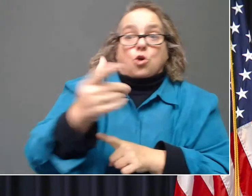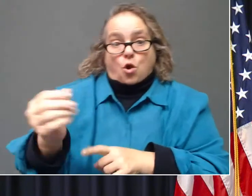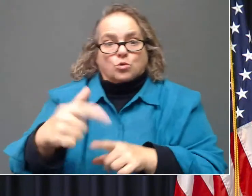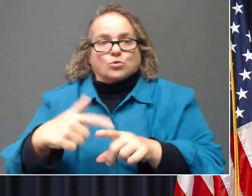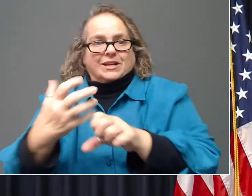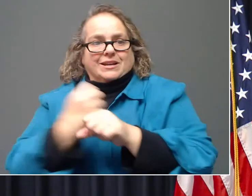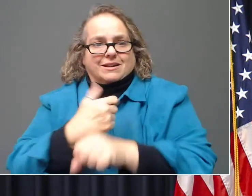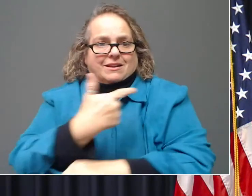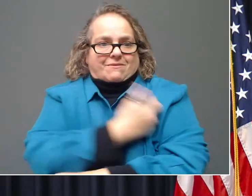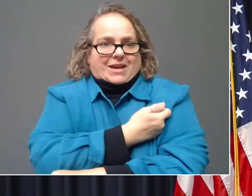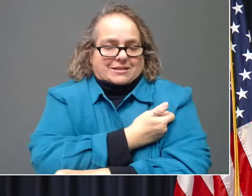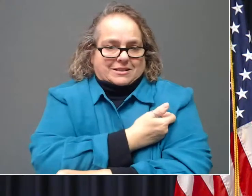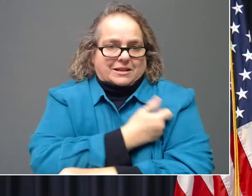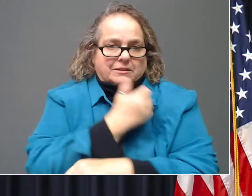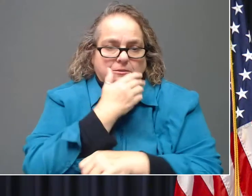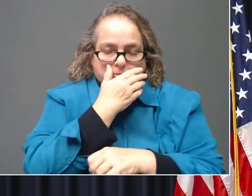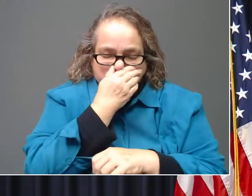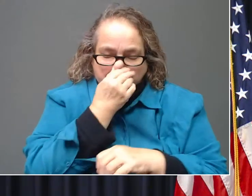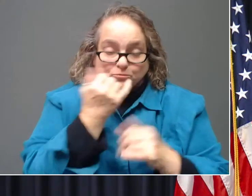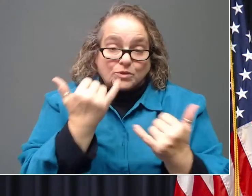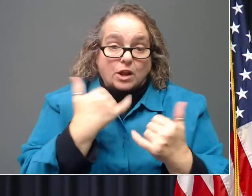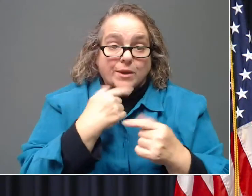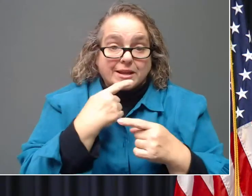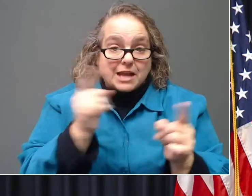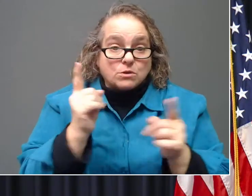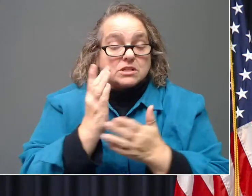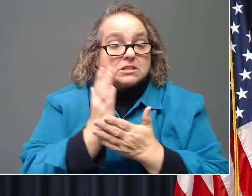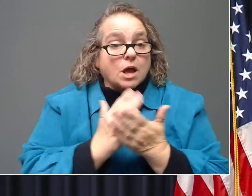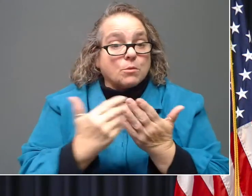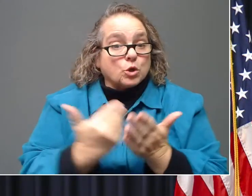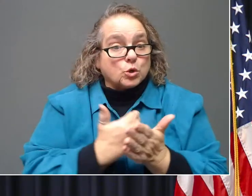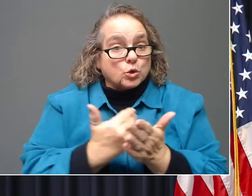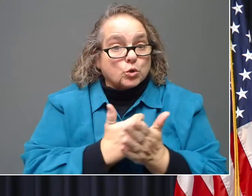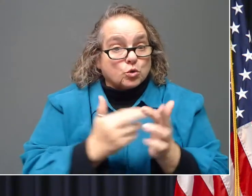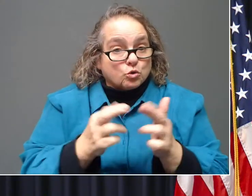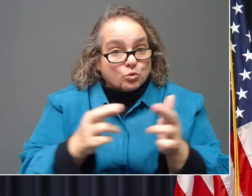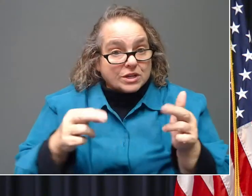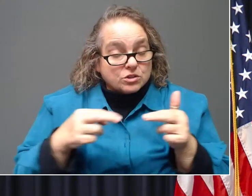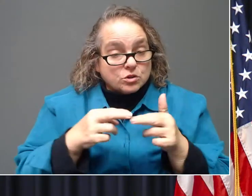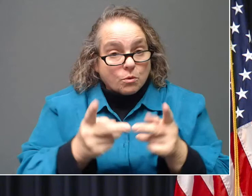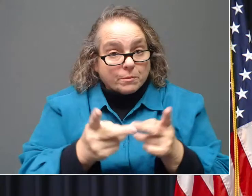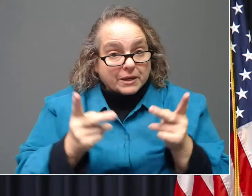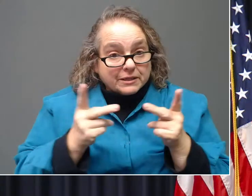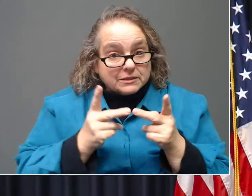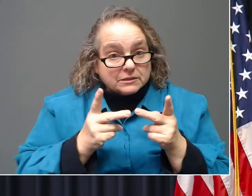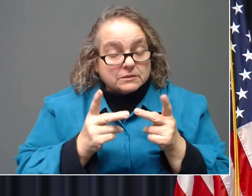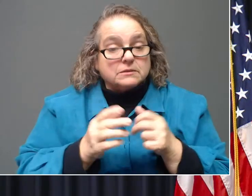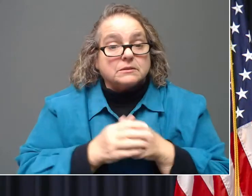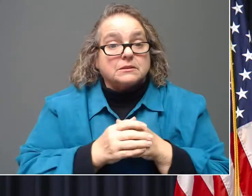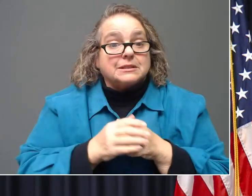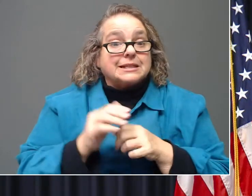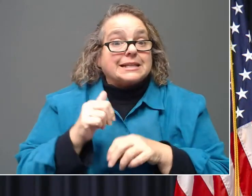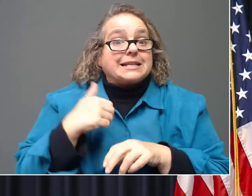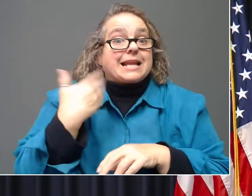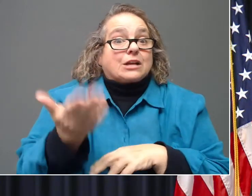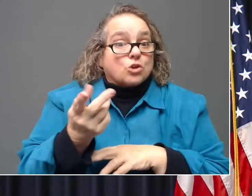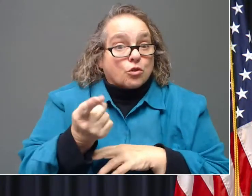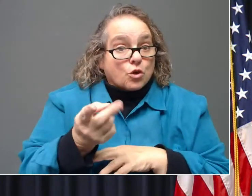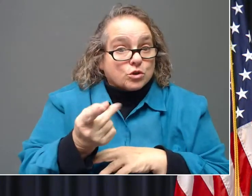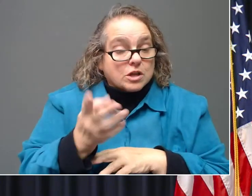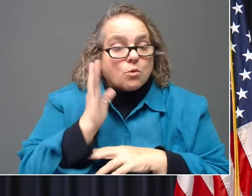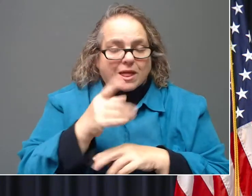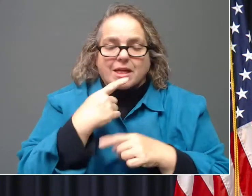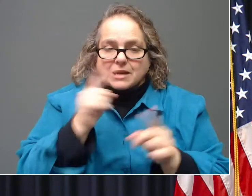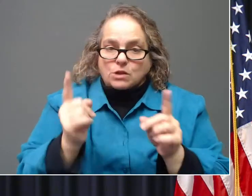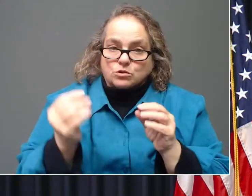Today, we'll be announcing some new regional facilities. Next Thursday, we'll be announcing more. And